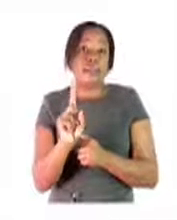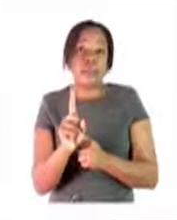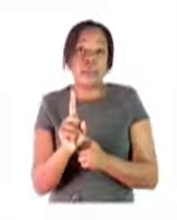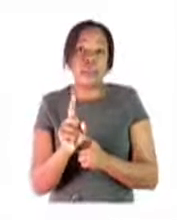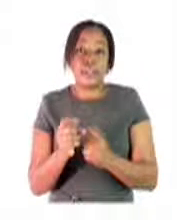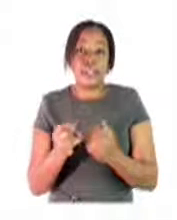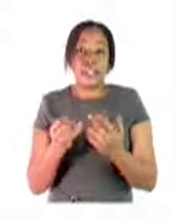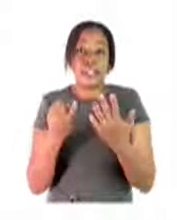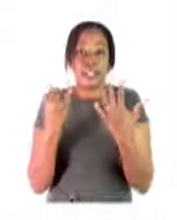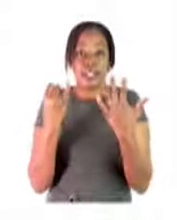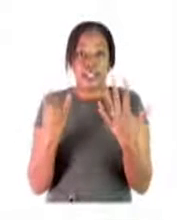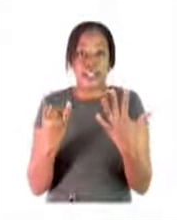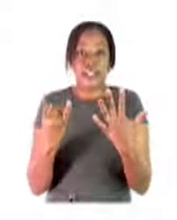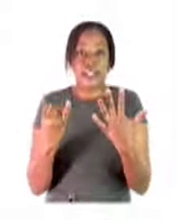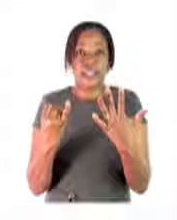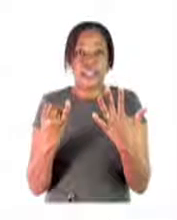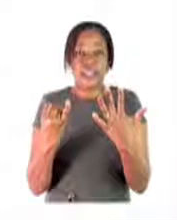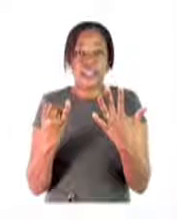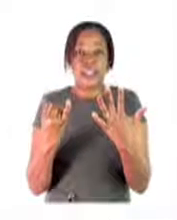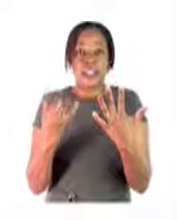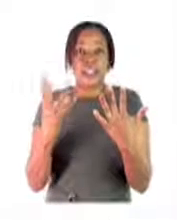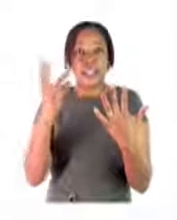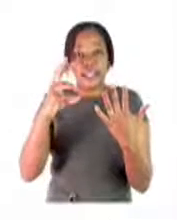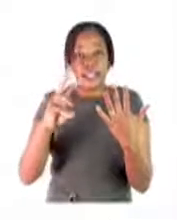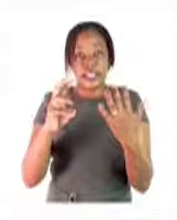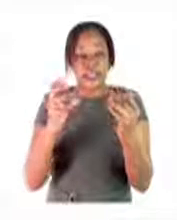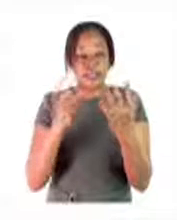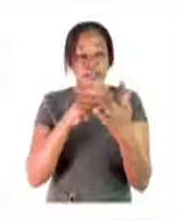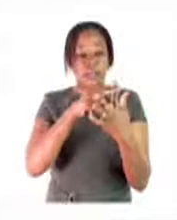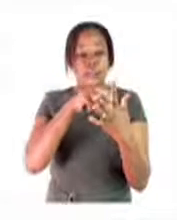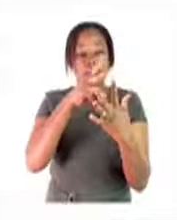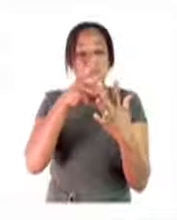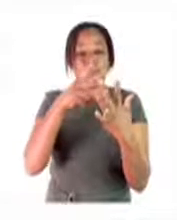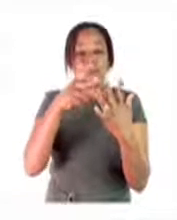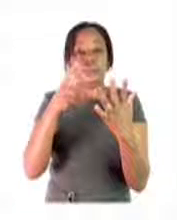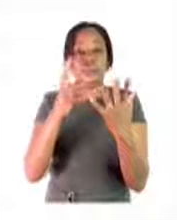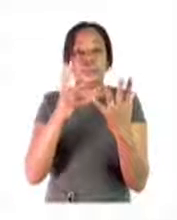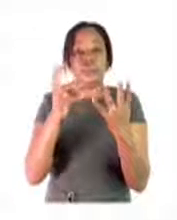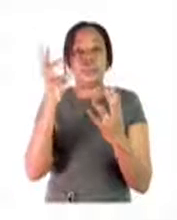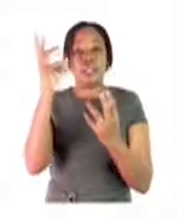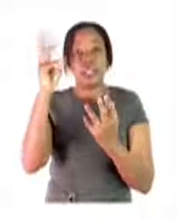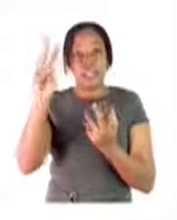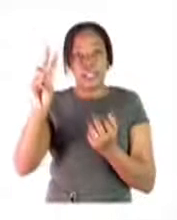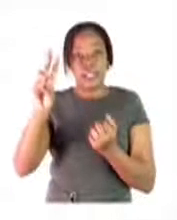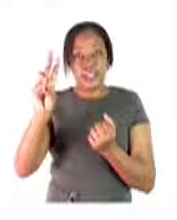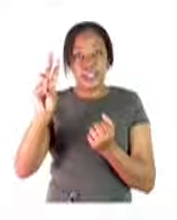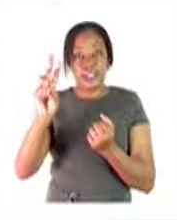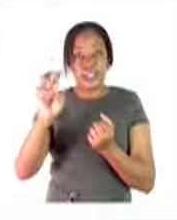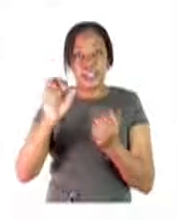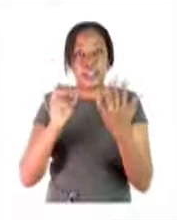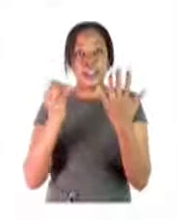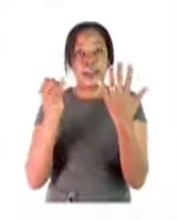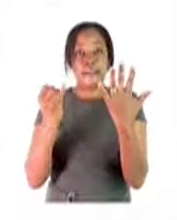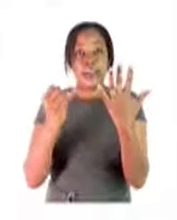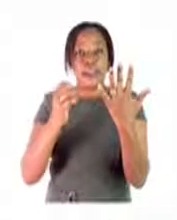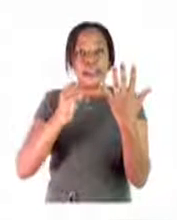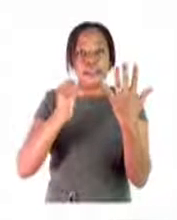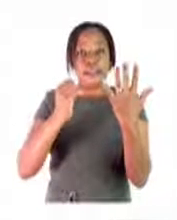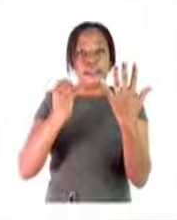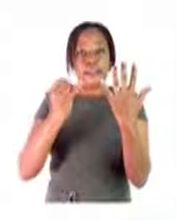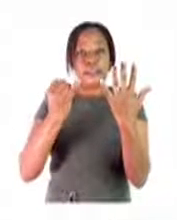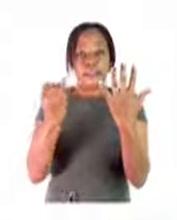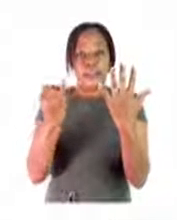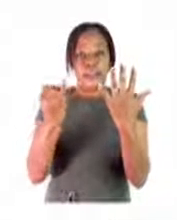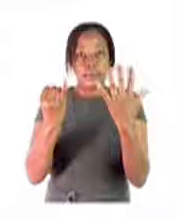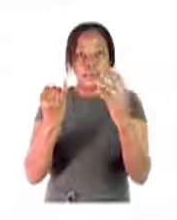I have to take away 5, then I count 5 out. What is left is 1. That is my answer. The same